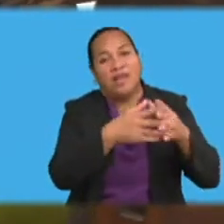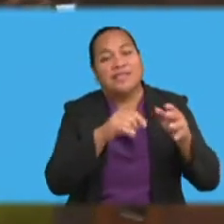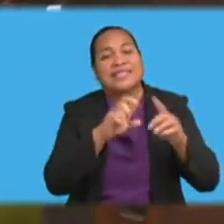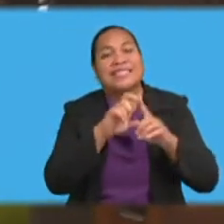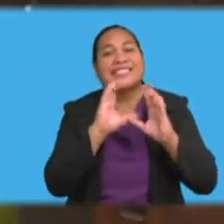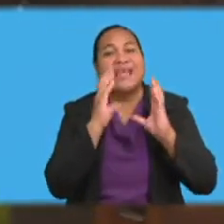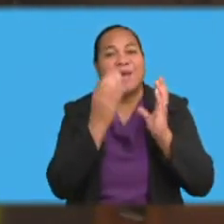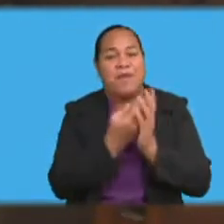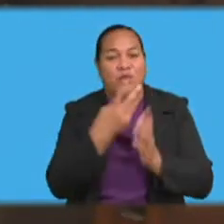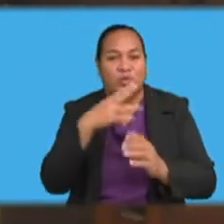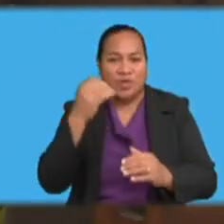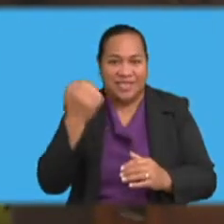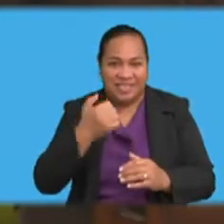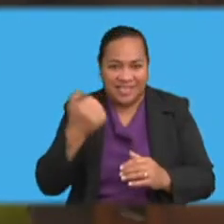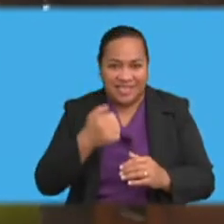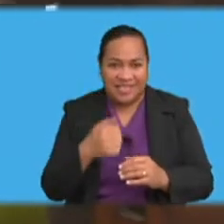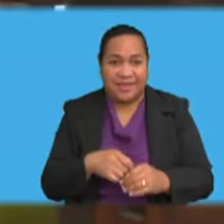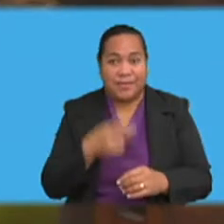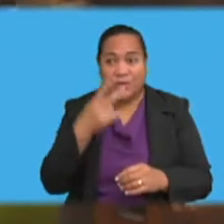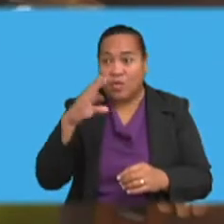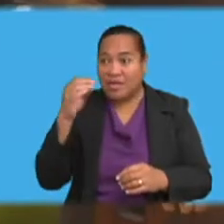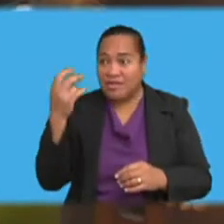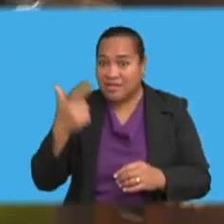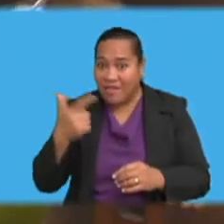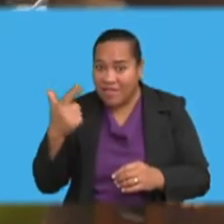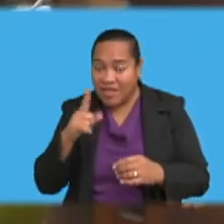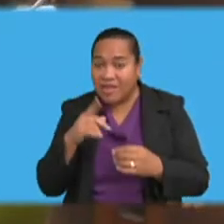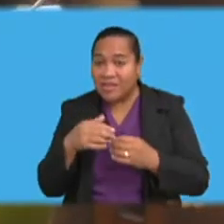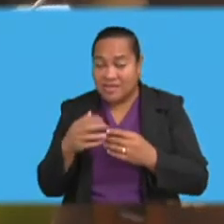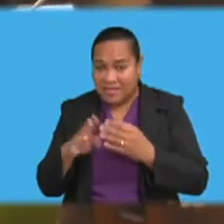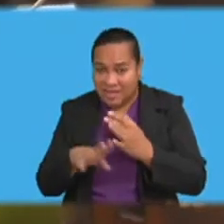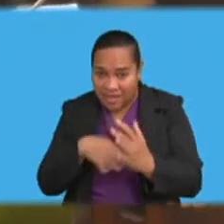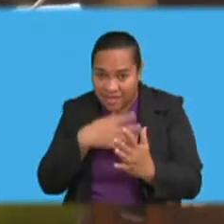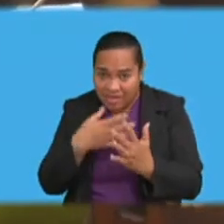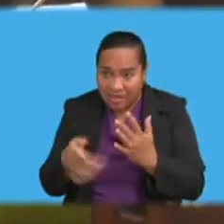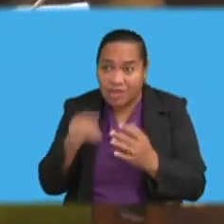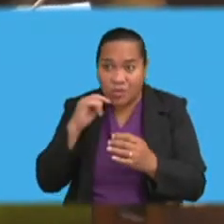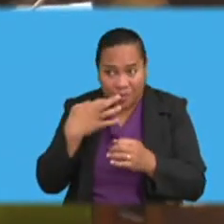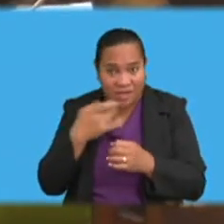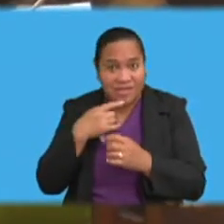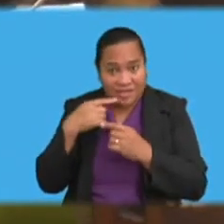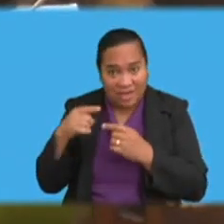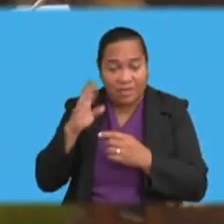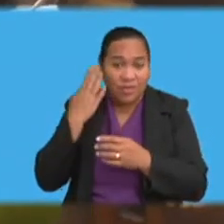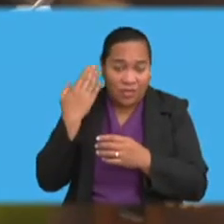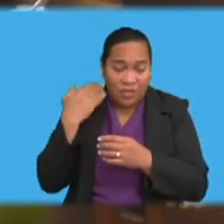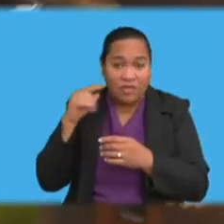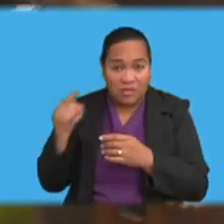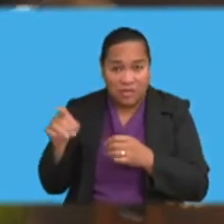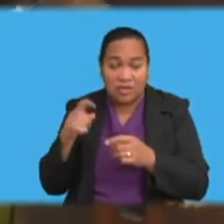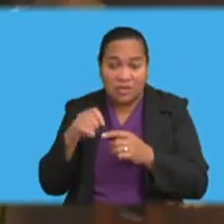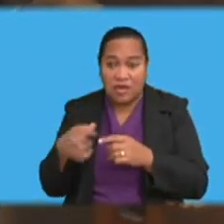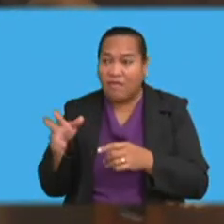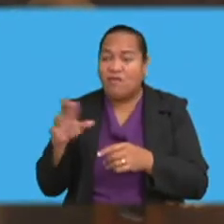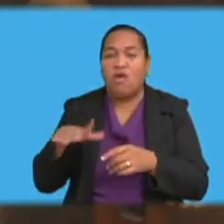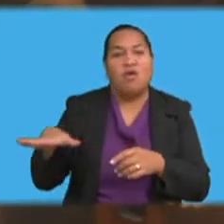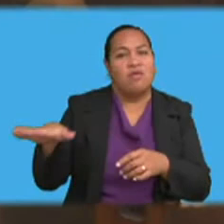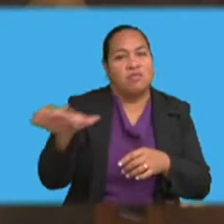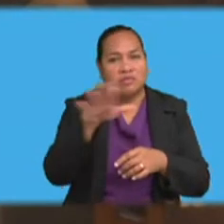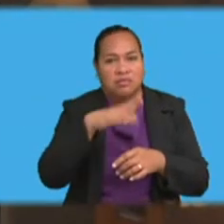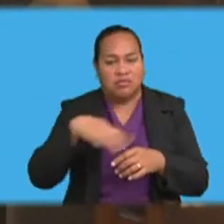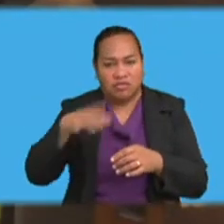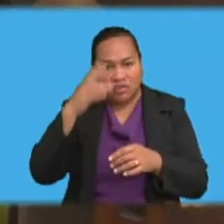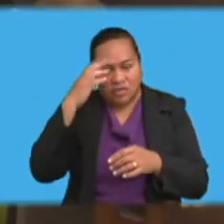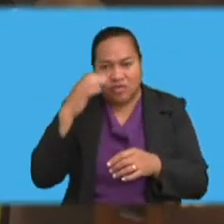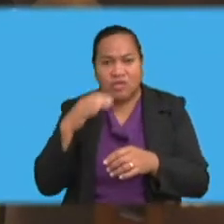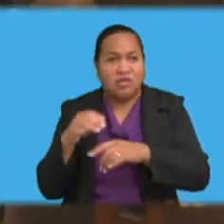2016. On 20 December 2017 is scheduled, and as we had alluded to earlier, the Aiyaz-Sayed digital service was launched nationwide with much